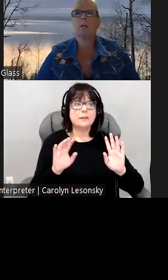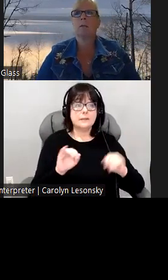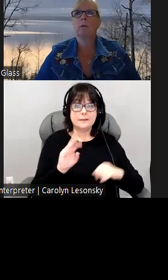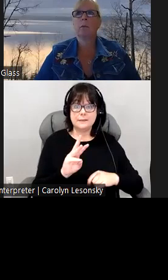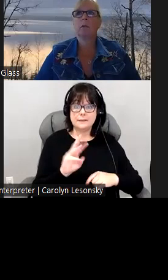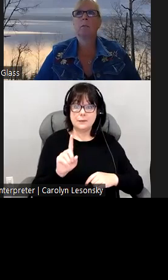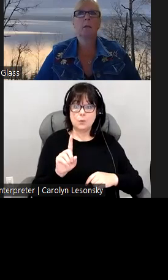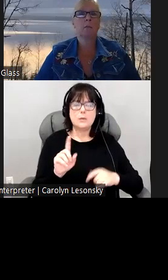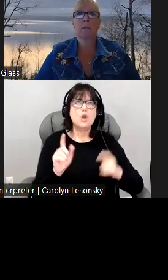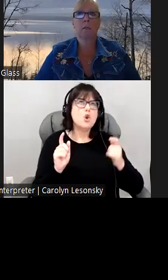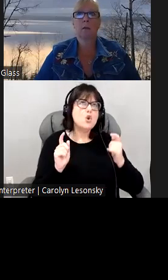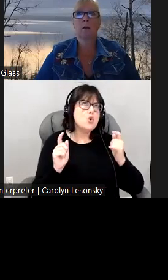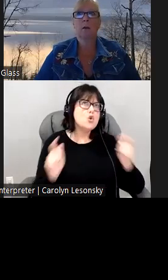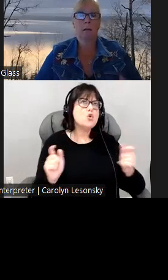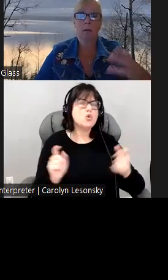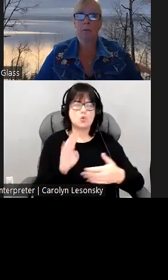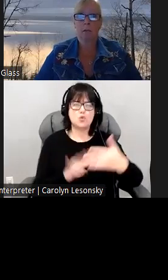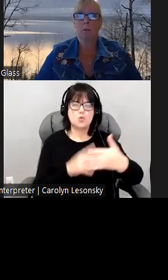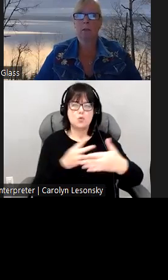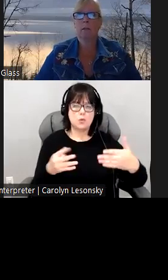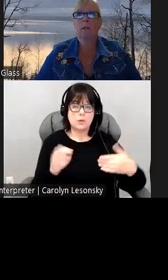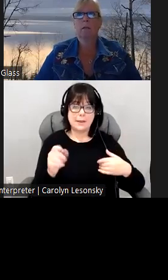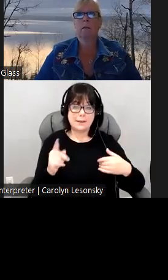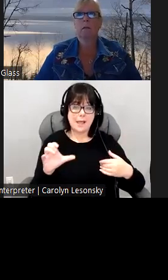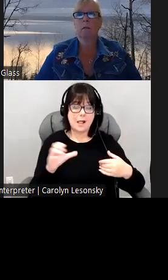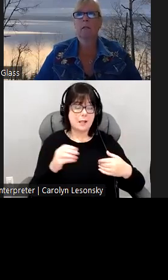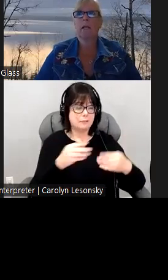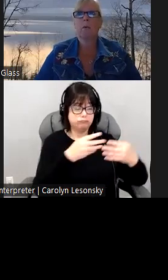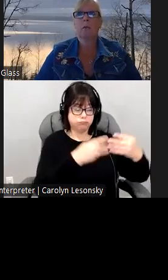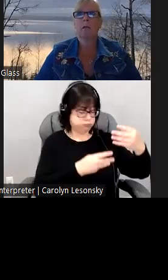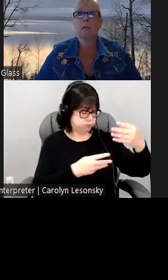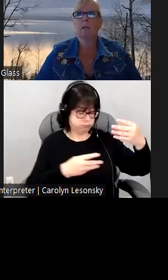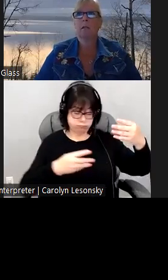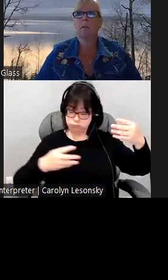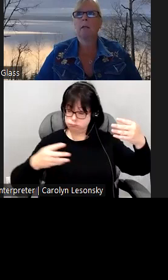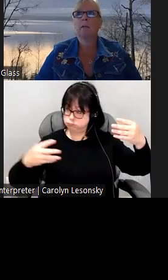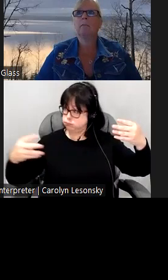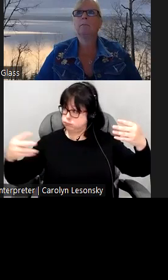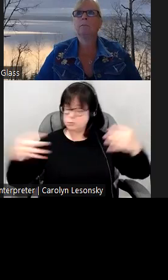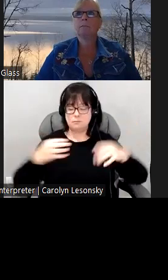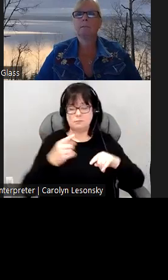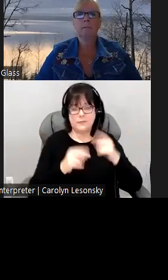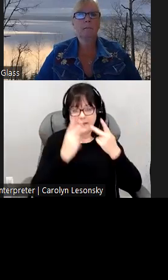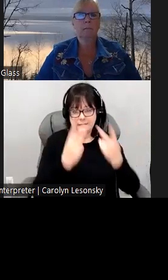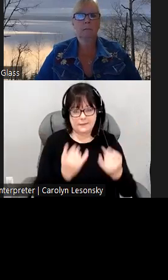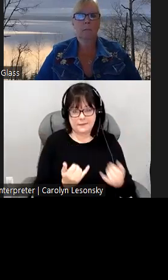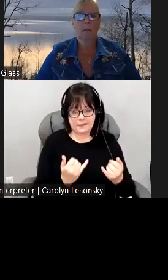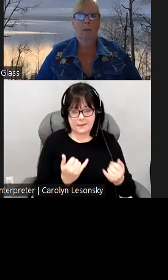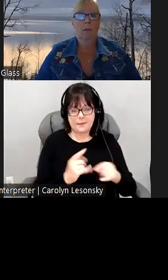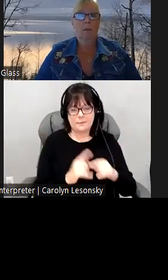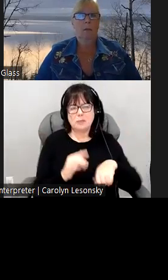report, which we couldn't possibly look at all of it in one today, but we'll look at a little bit of it.